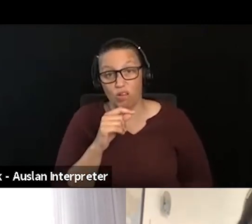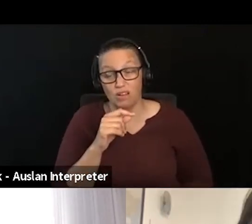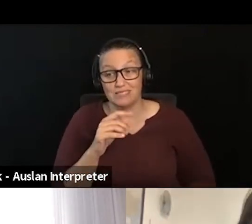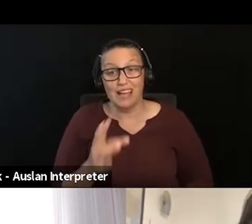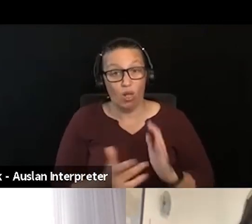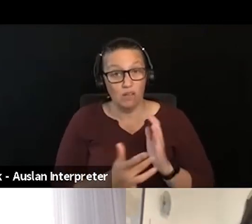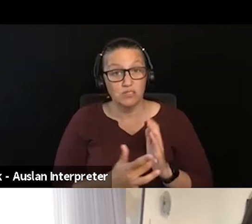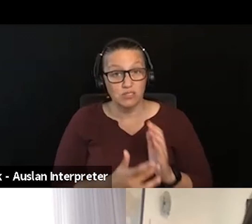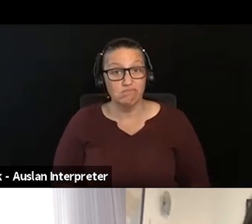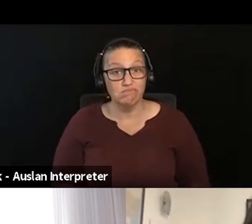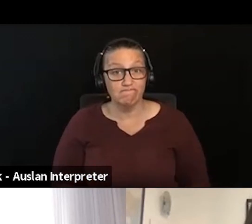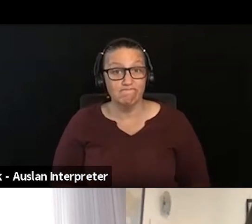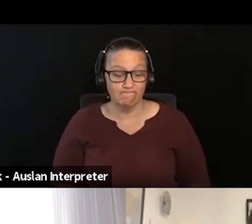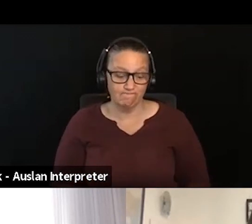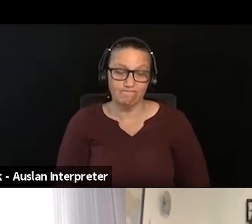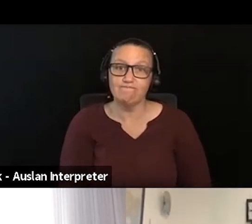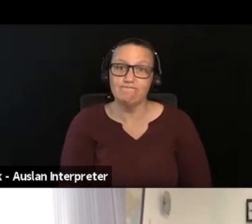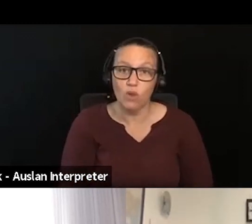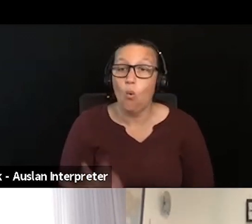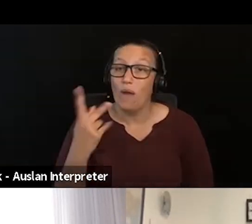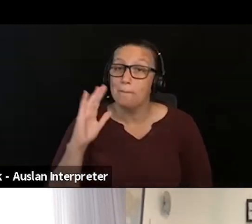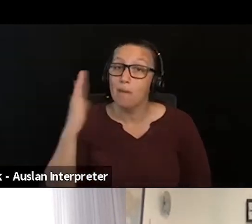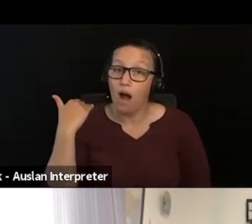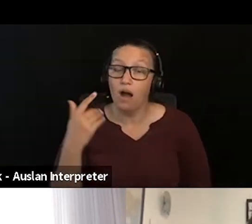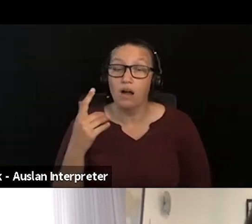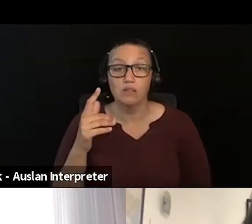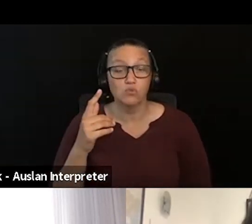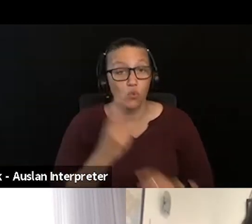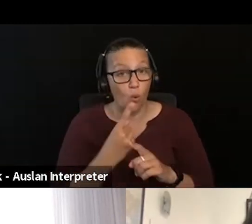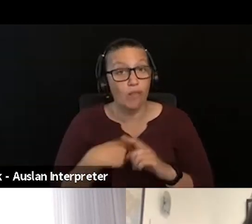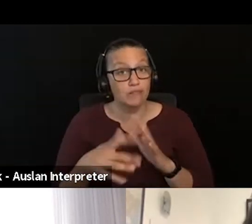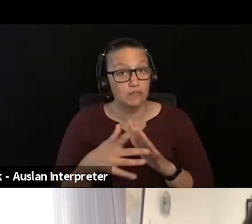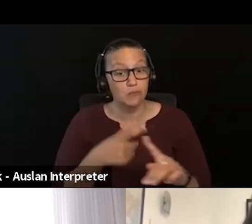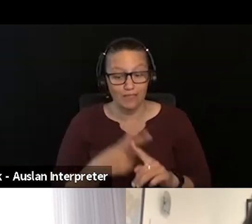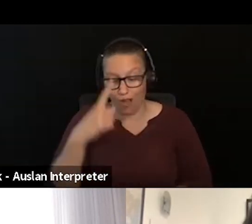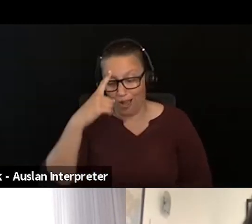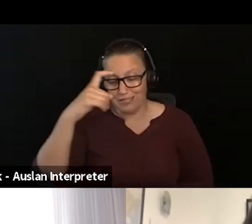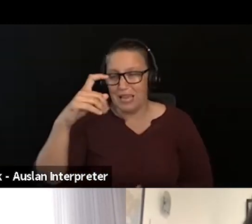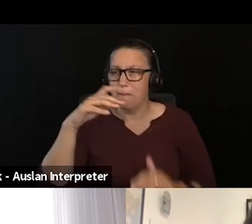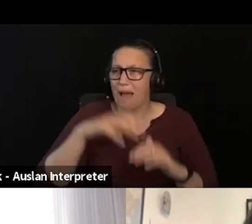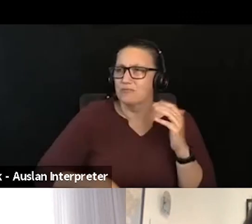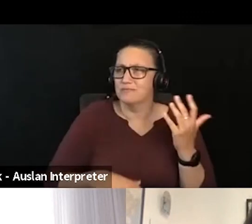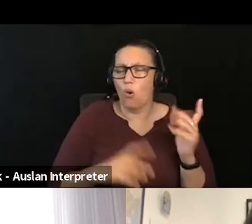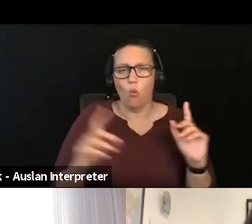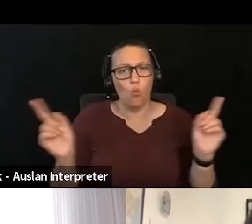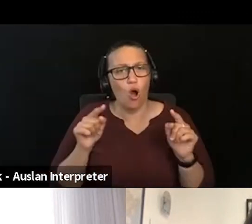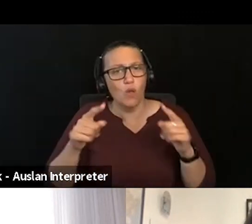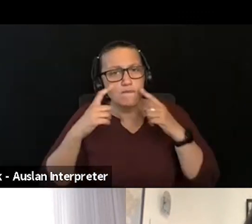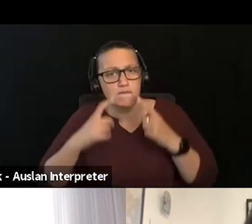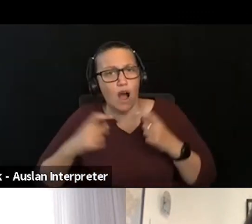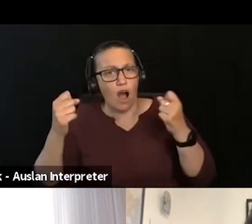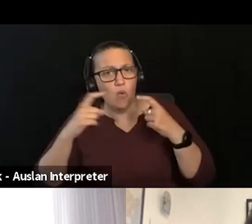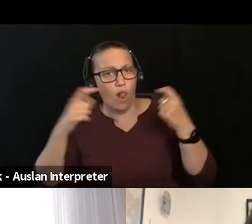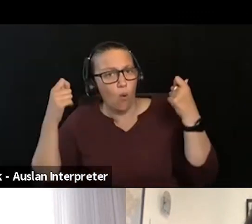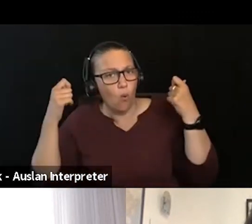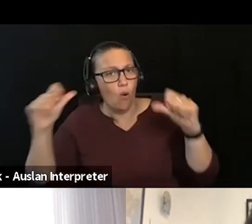that Kriana and I were actually talking about earlier in the week is that whole concept of, you know, what you find works in